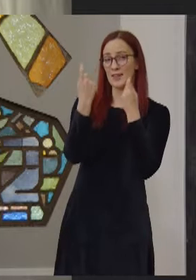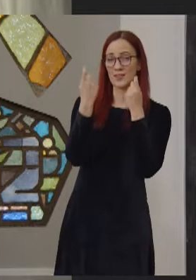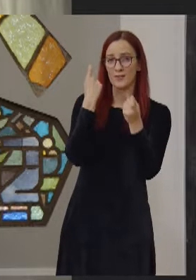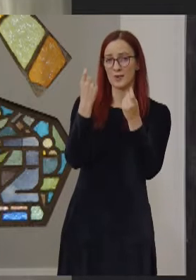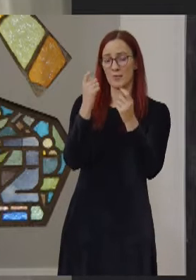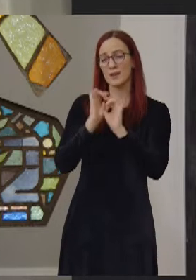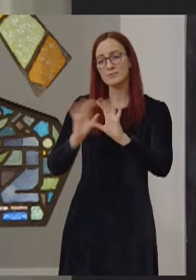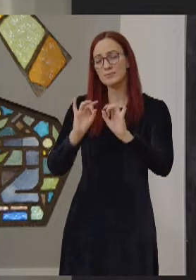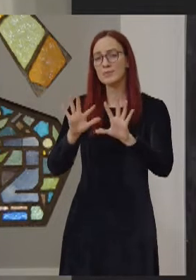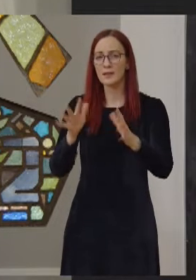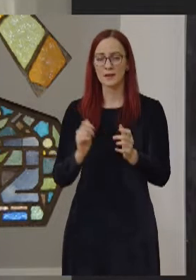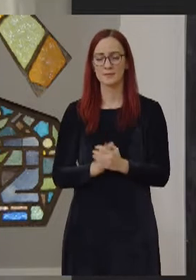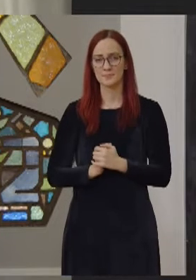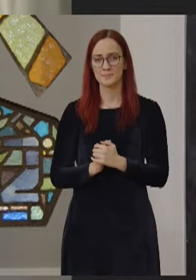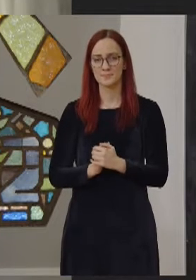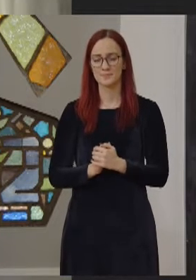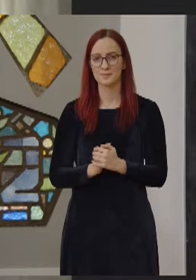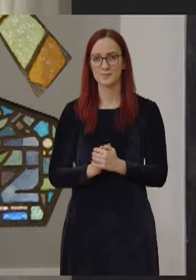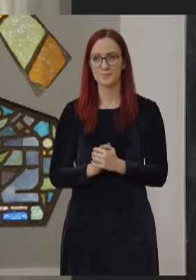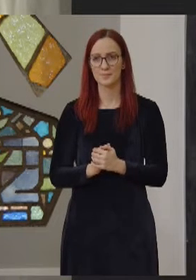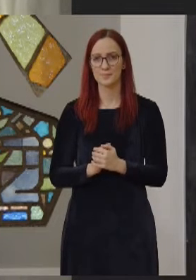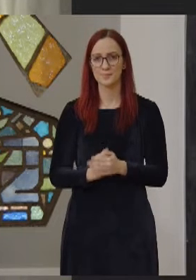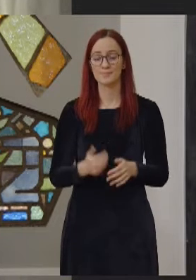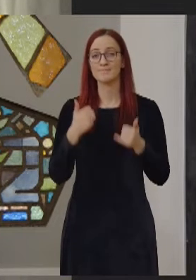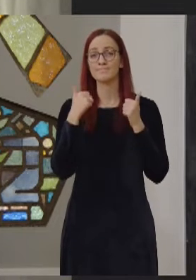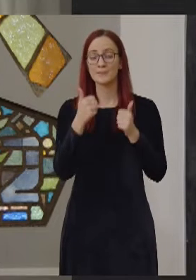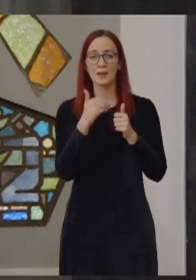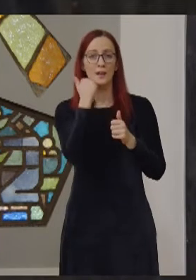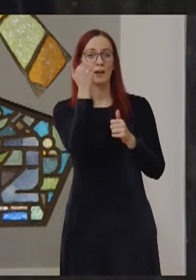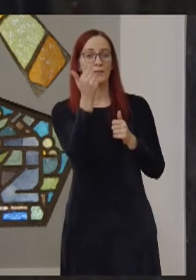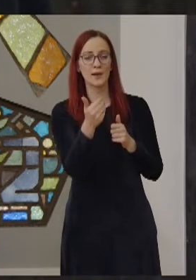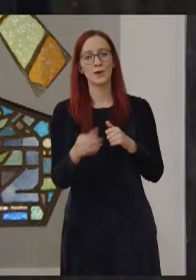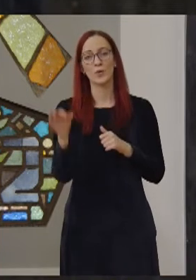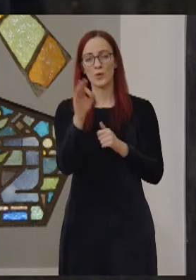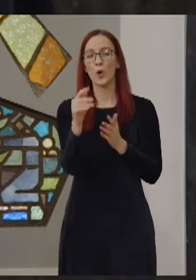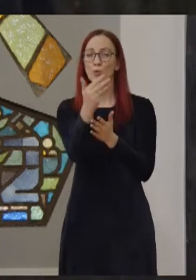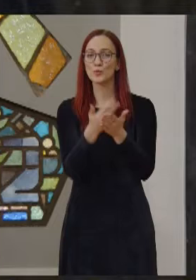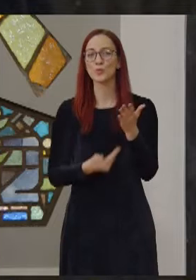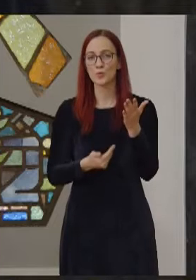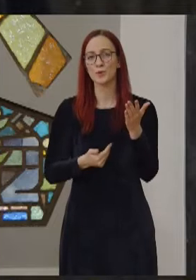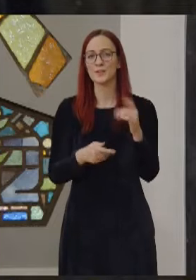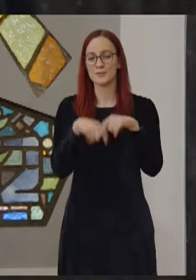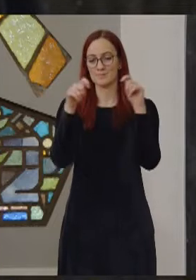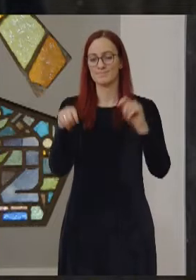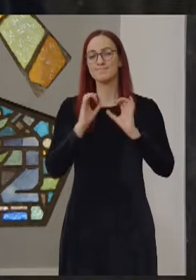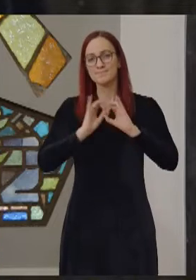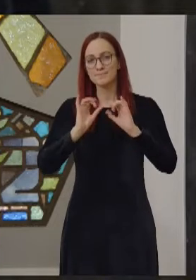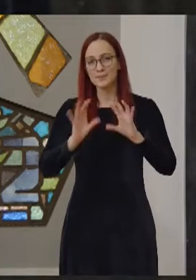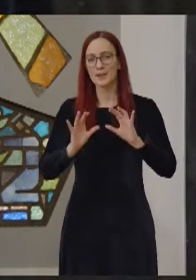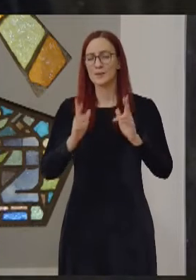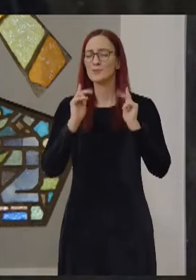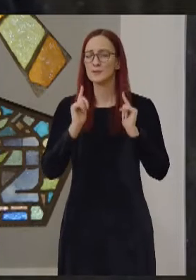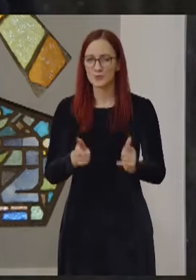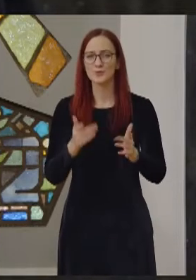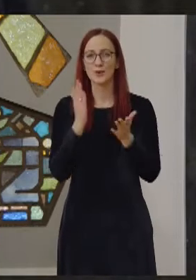locals or this is the result of the attempted attack from foreign countries. Well, you already started talking about